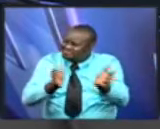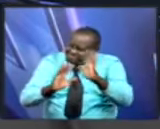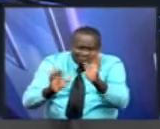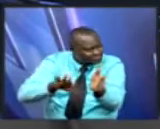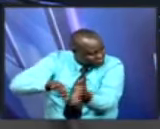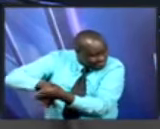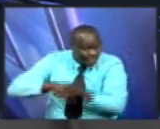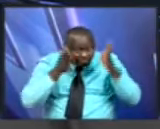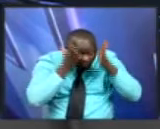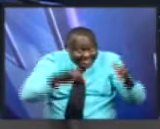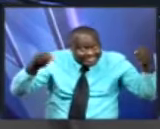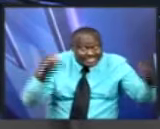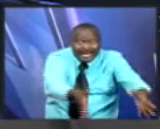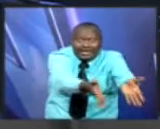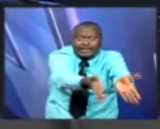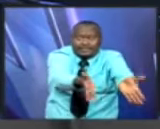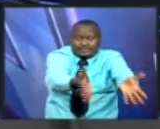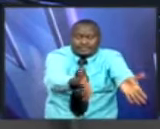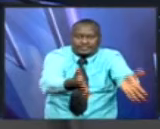wasn't.